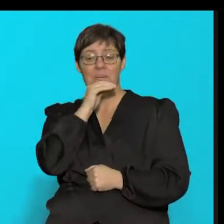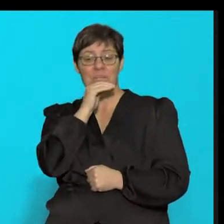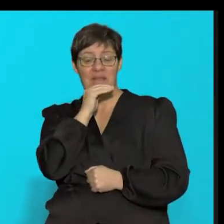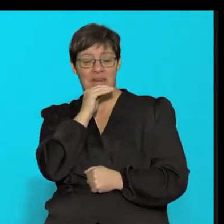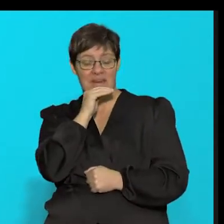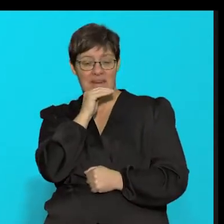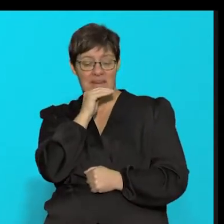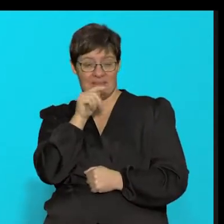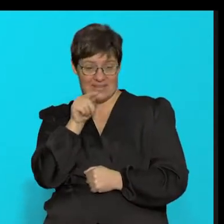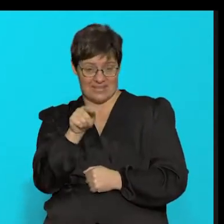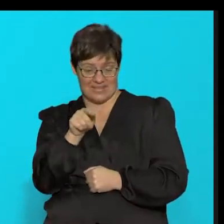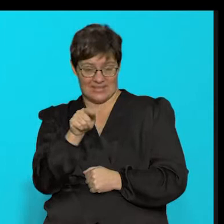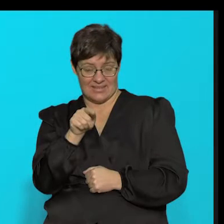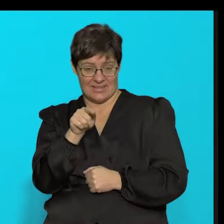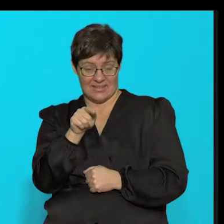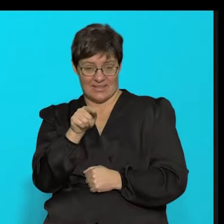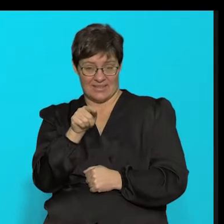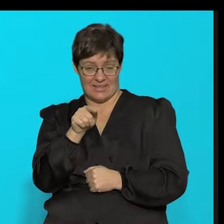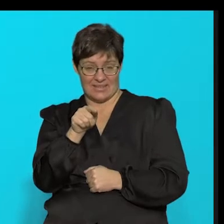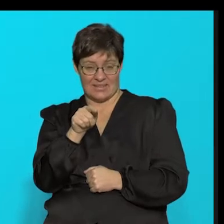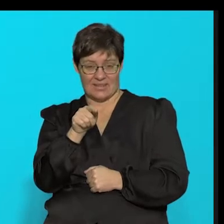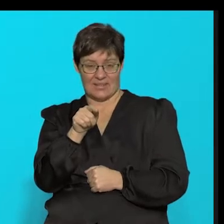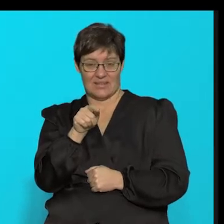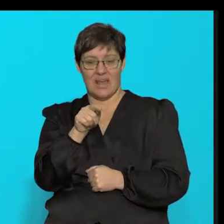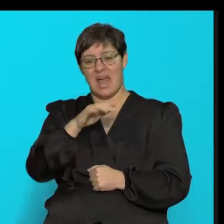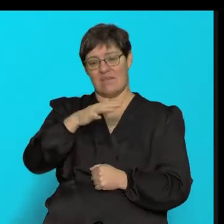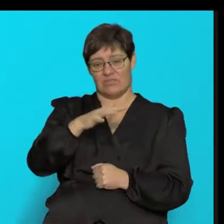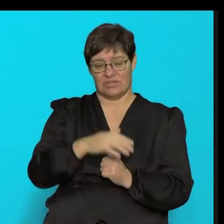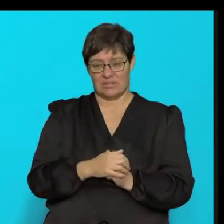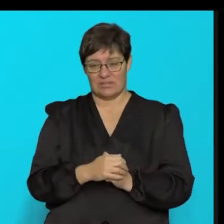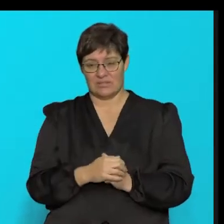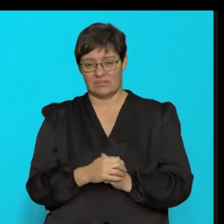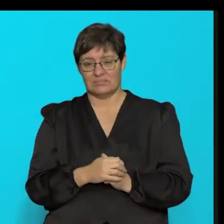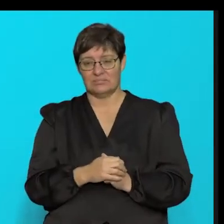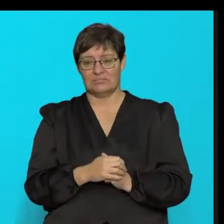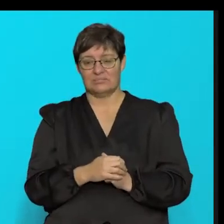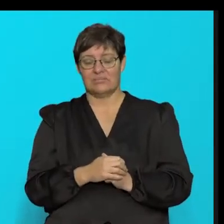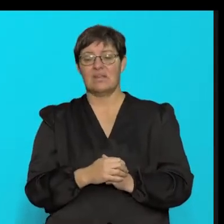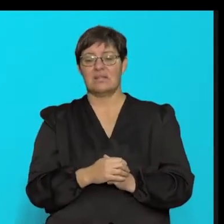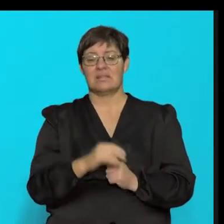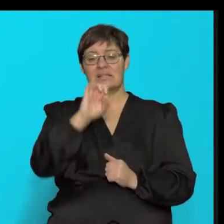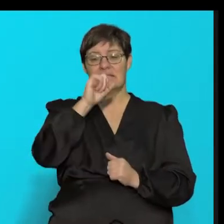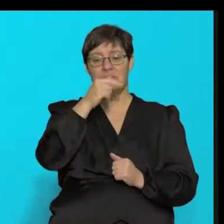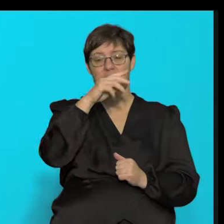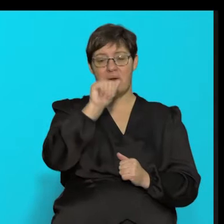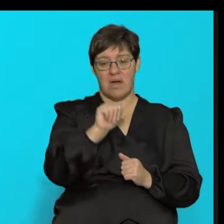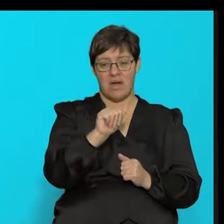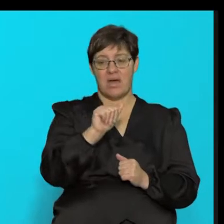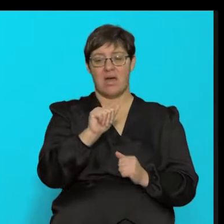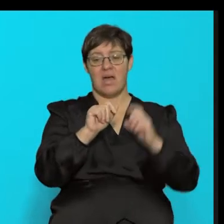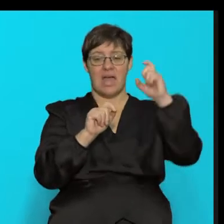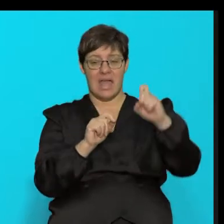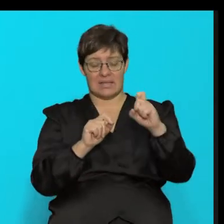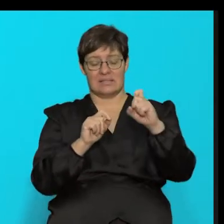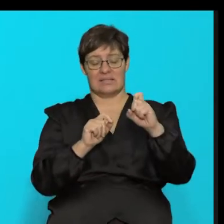sigma x over n, and y bar also is given by sigma y